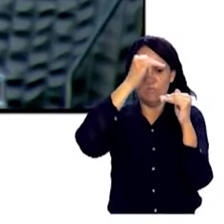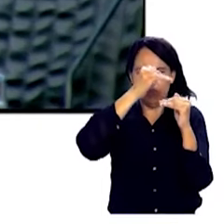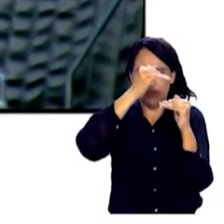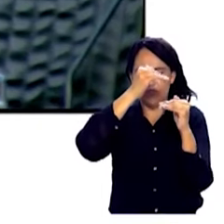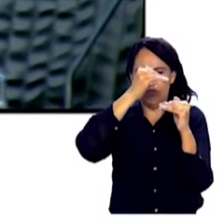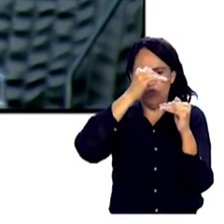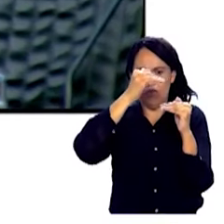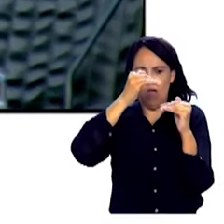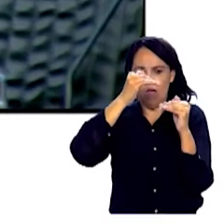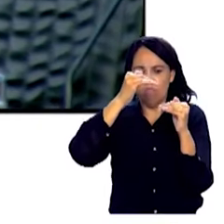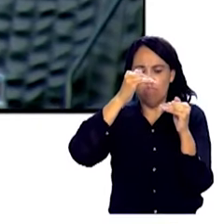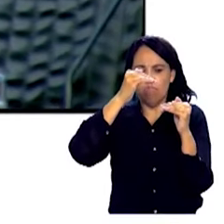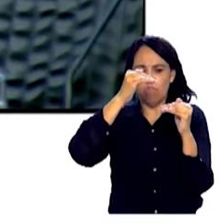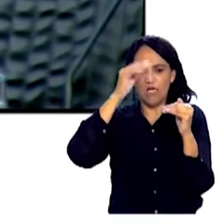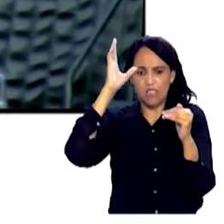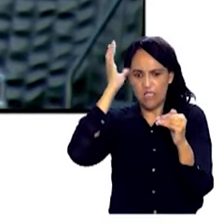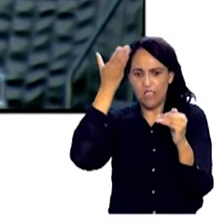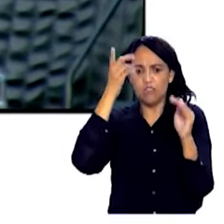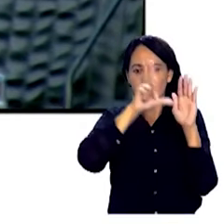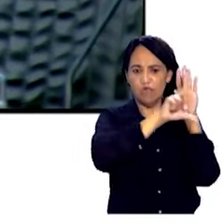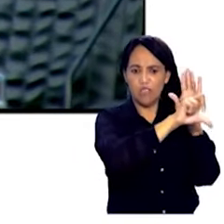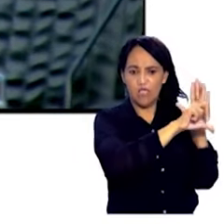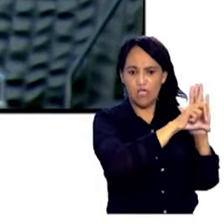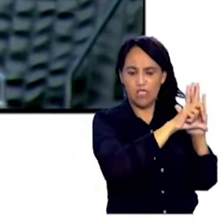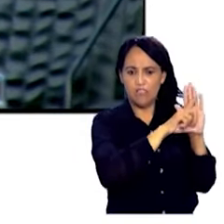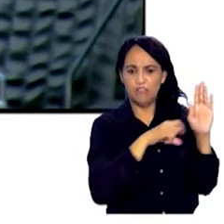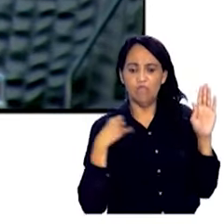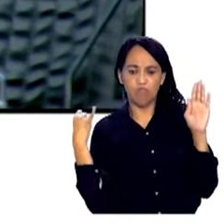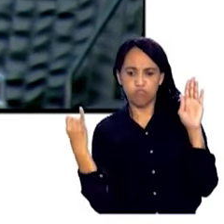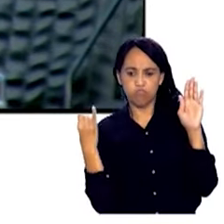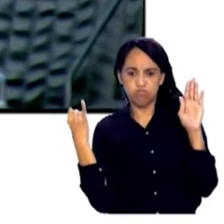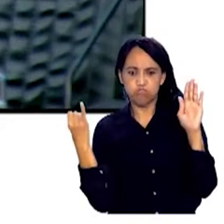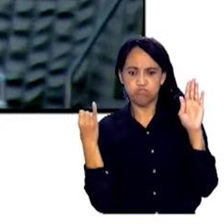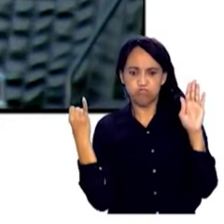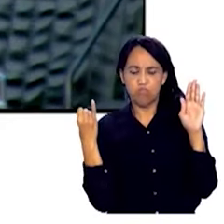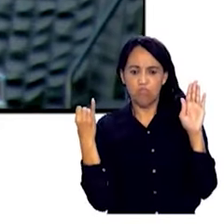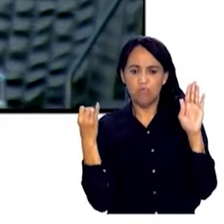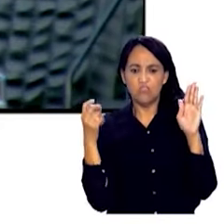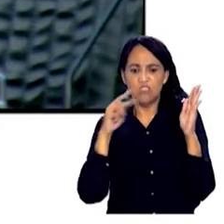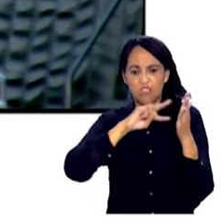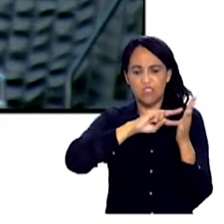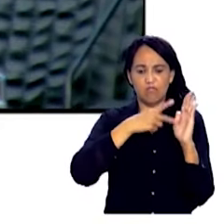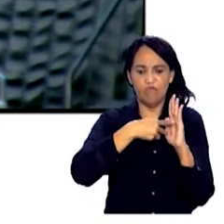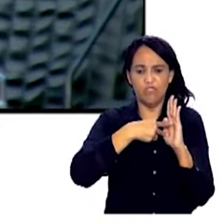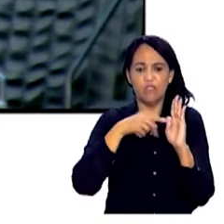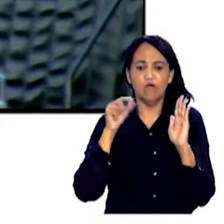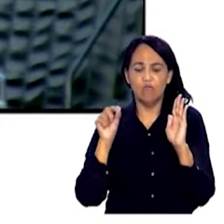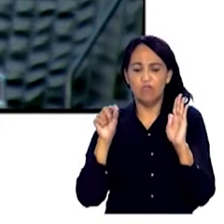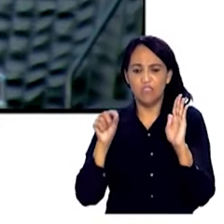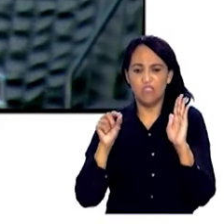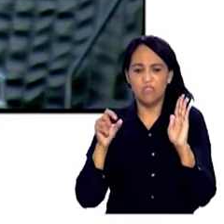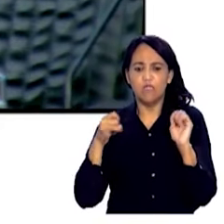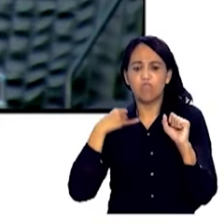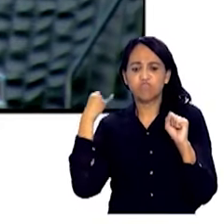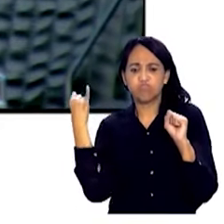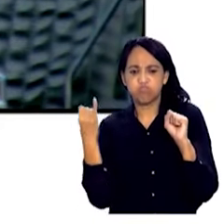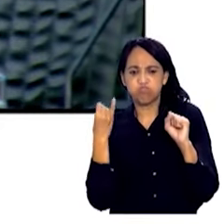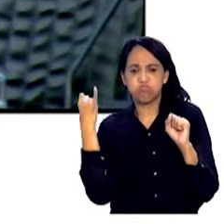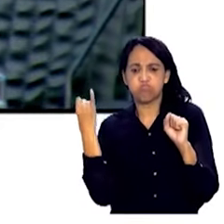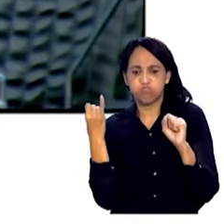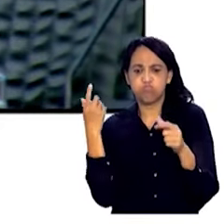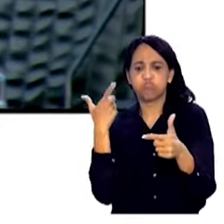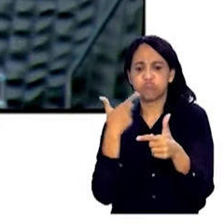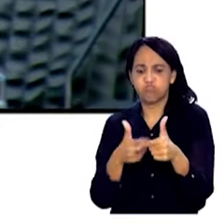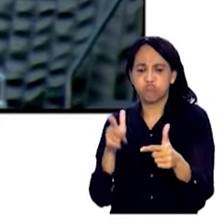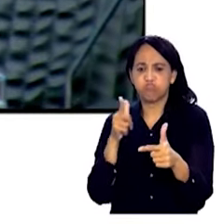function gains even more importance through the power of judicial review ine marb verus madon the